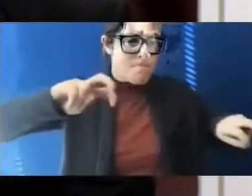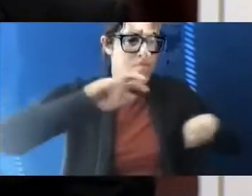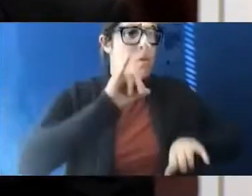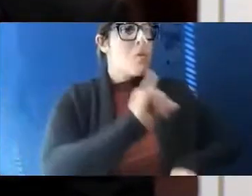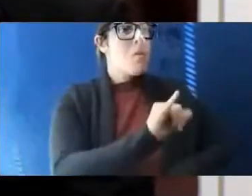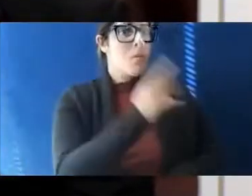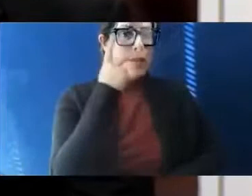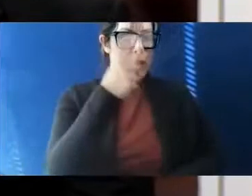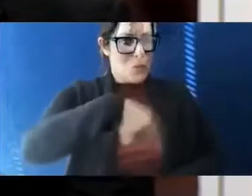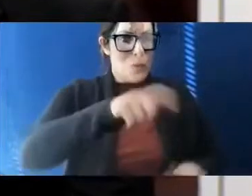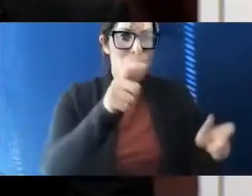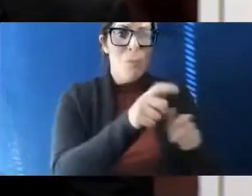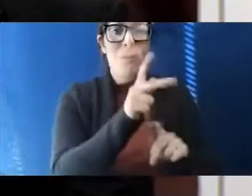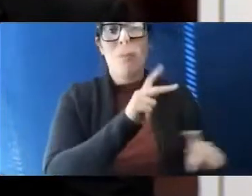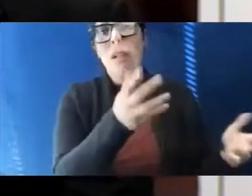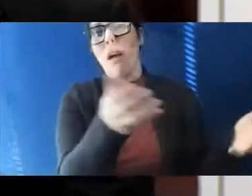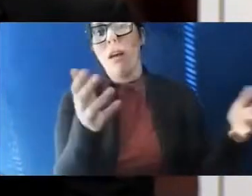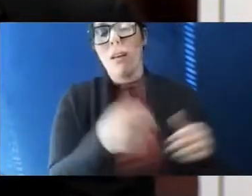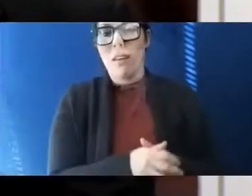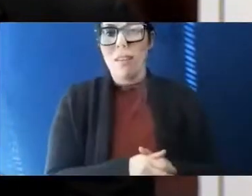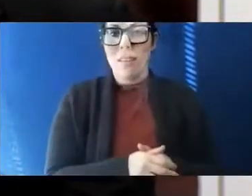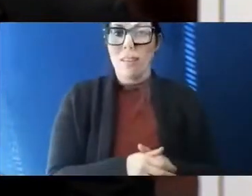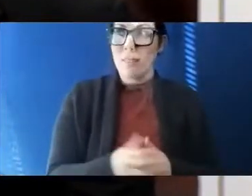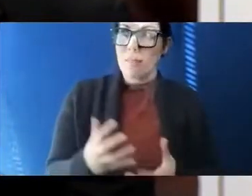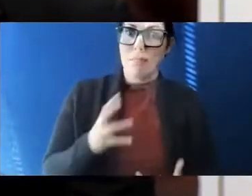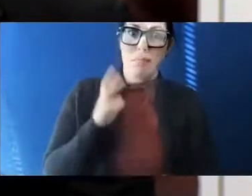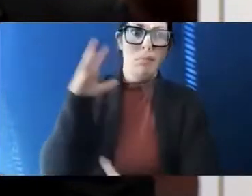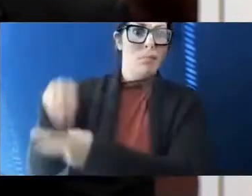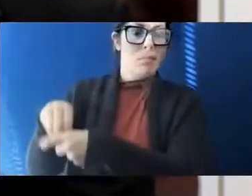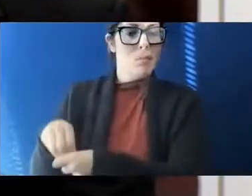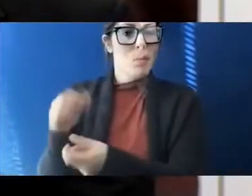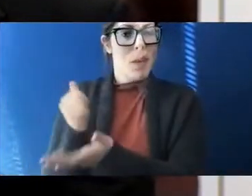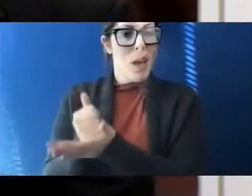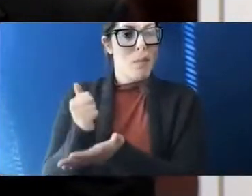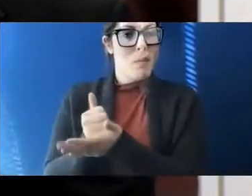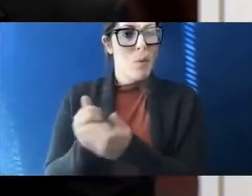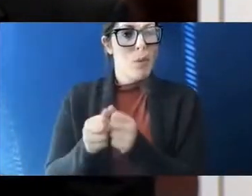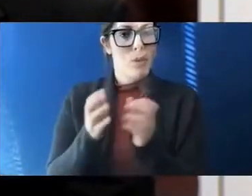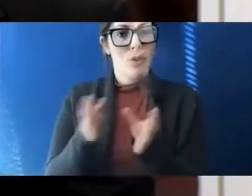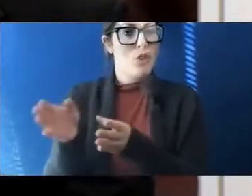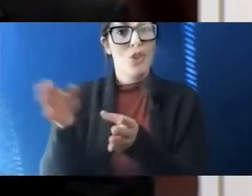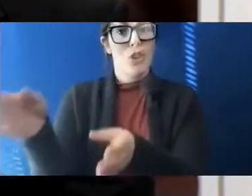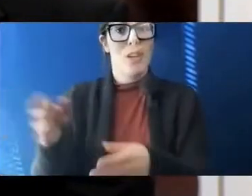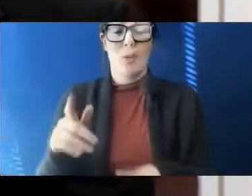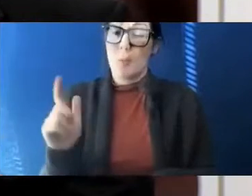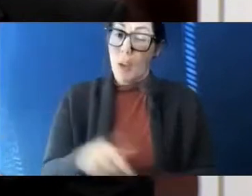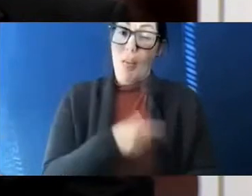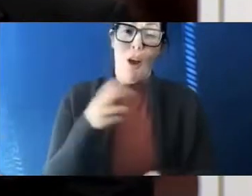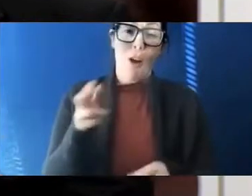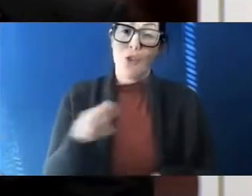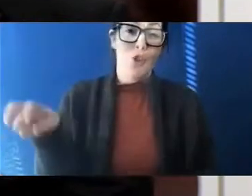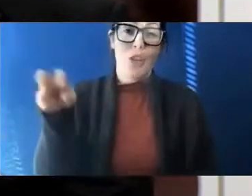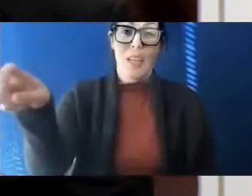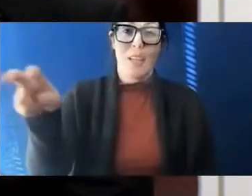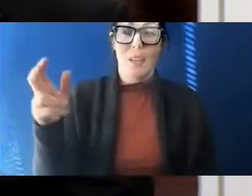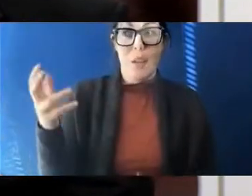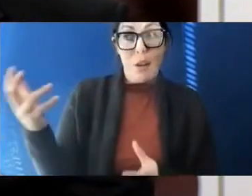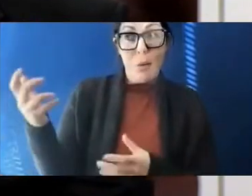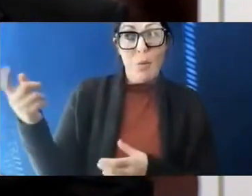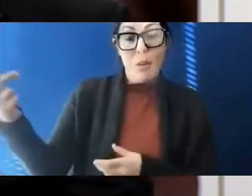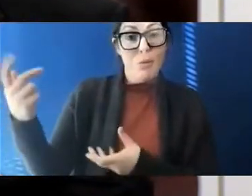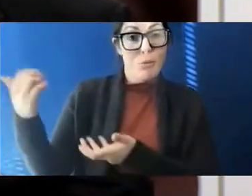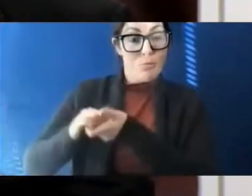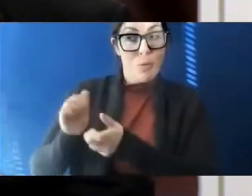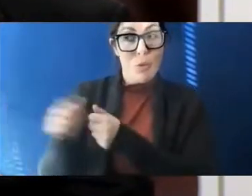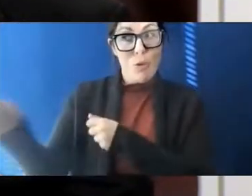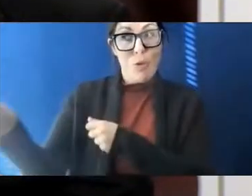us, come ready with your sneakers, because it's going to be a long trip, and we want you to walk with us for a long